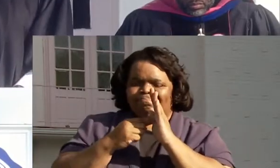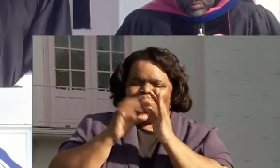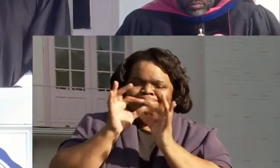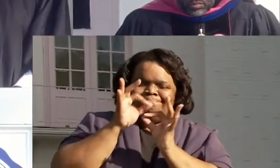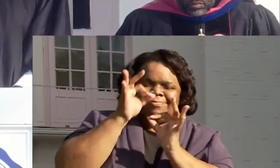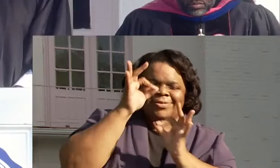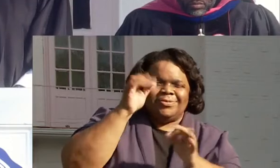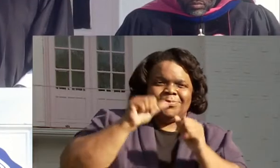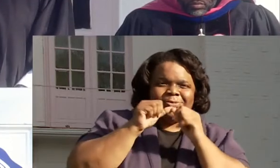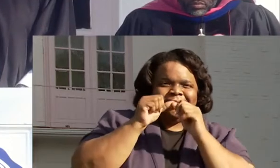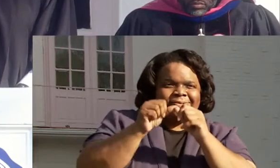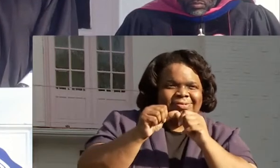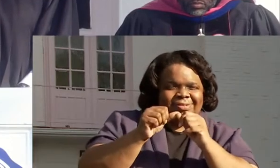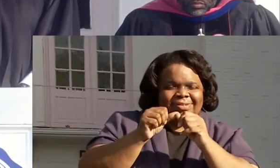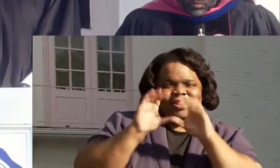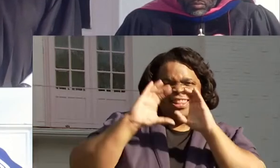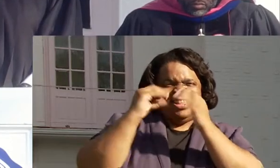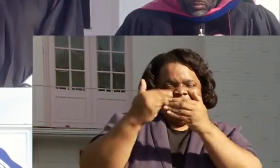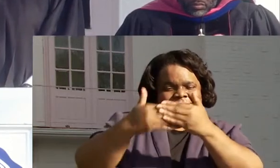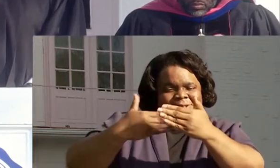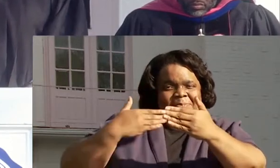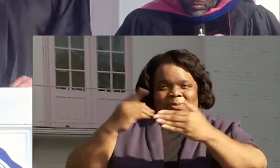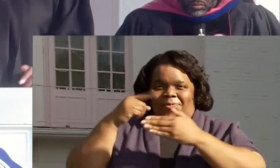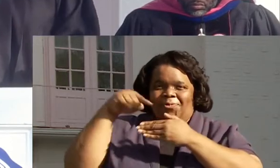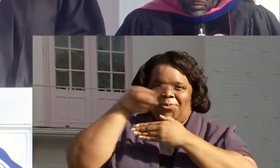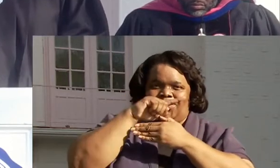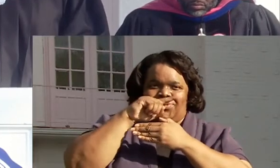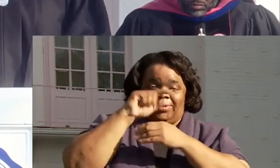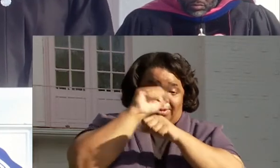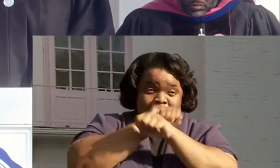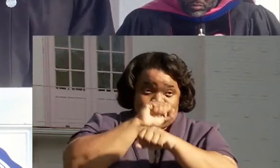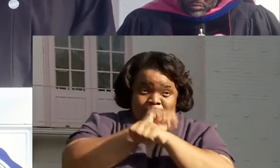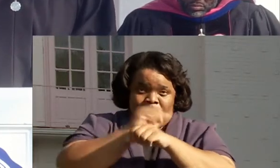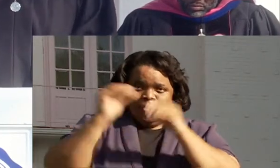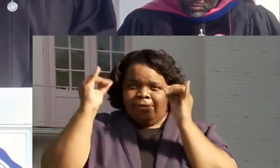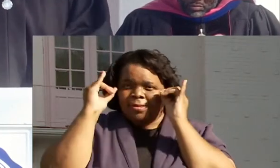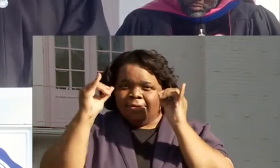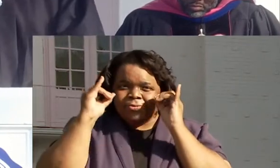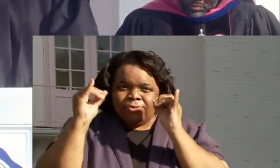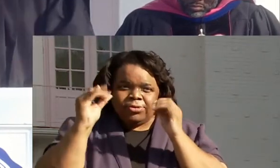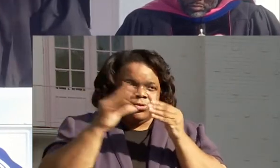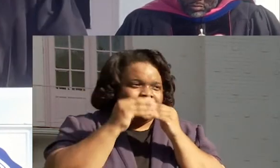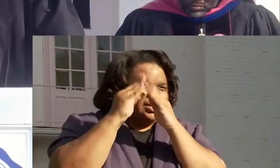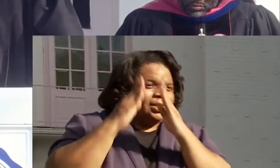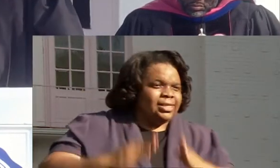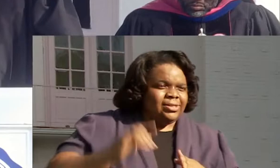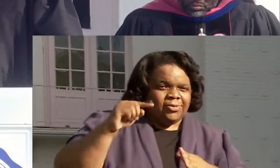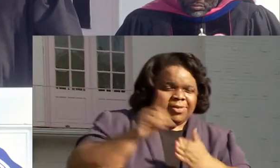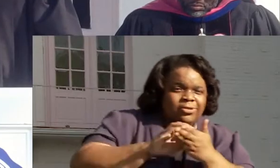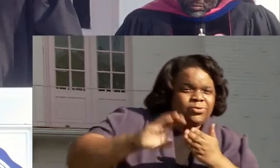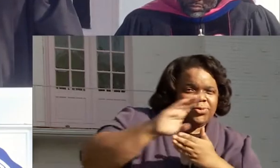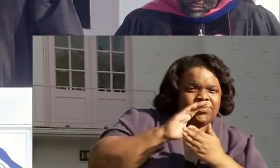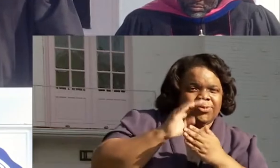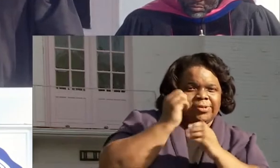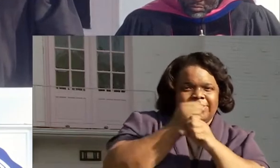classes that preceded yours and the work of the instructors and leaders of this university to make this truly a